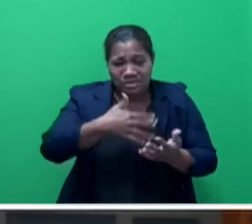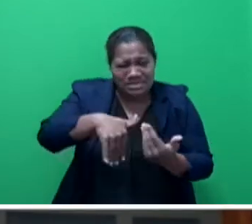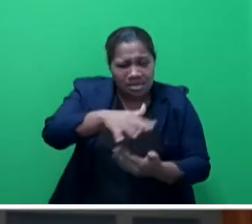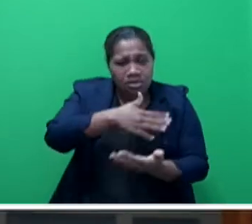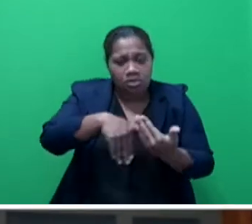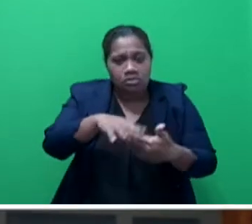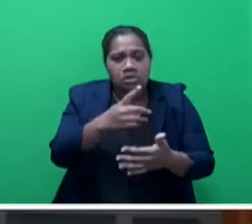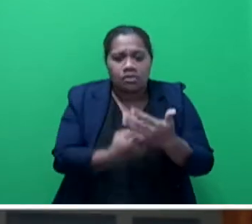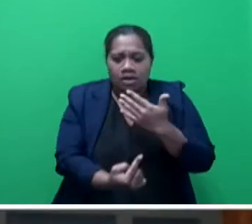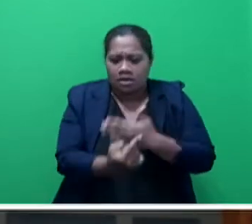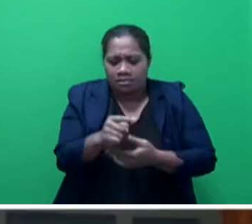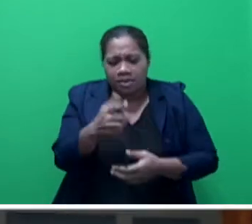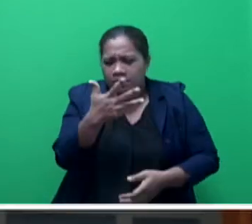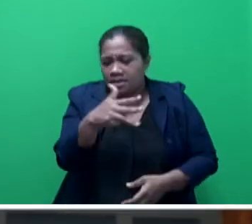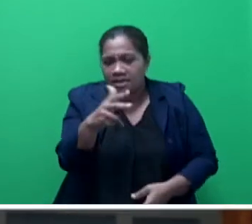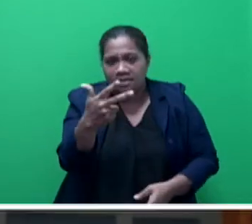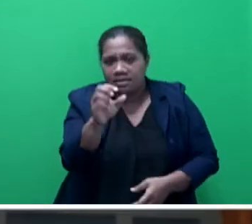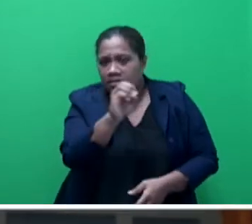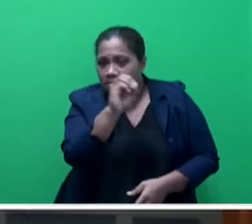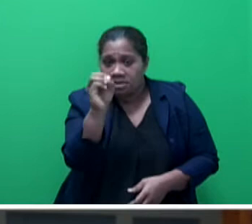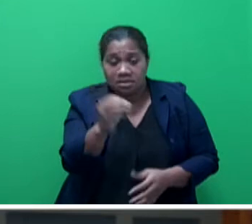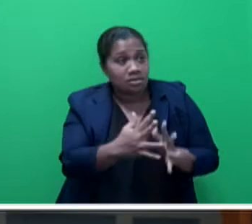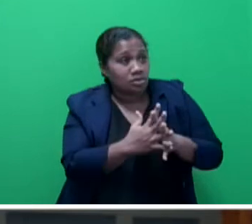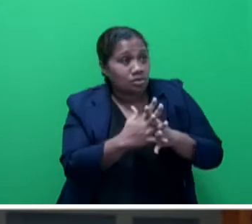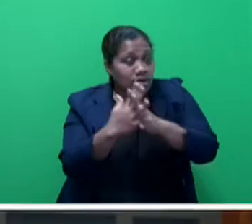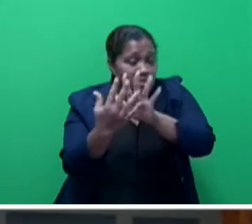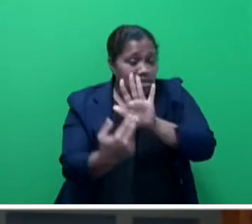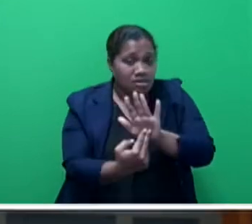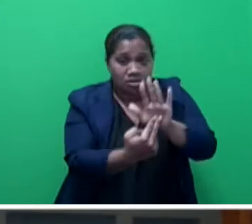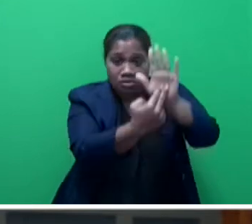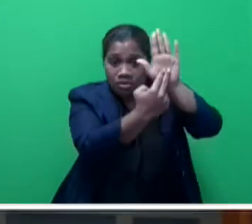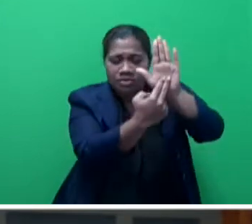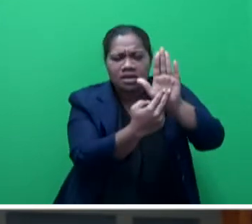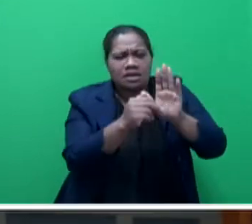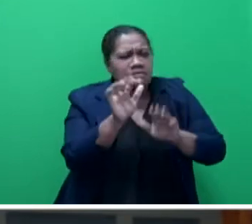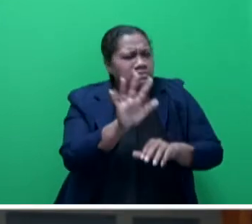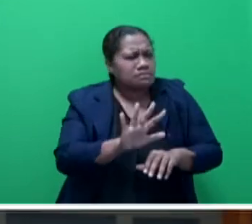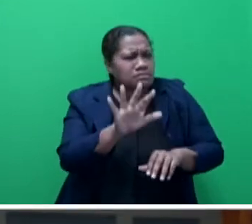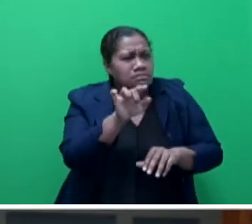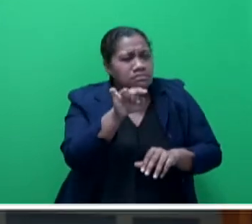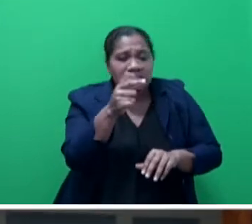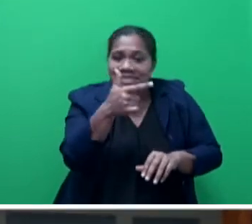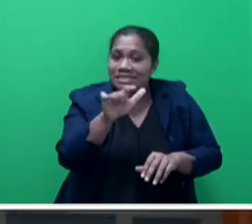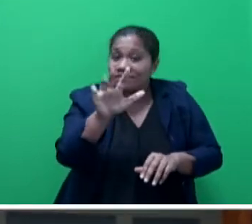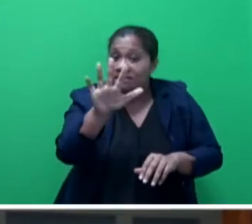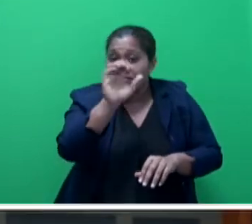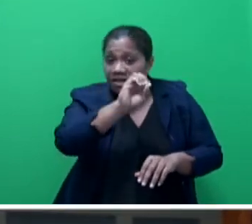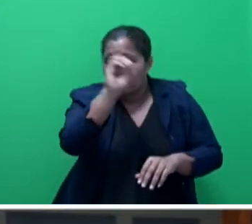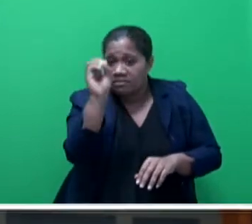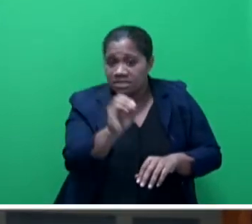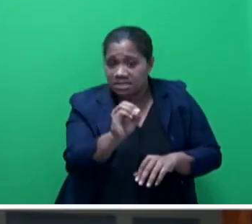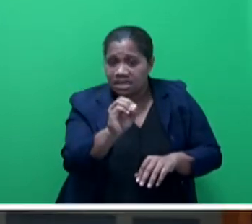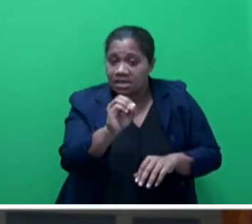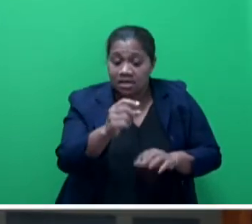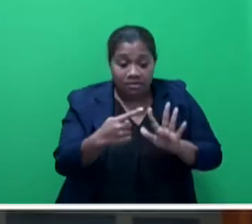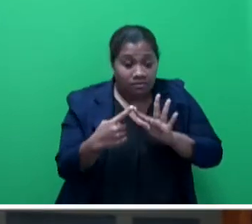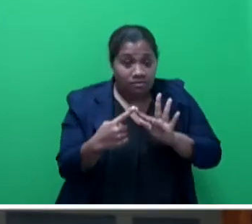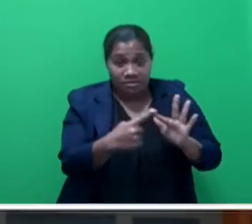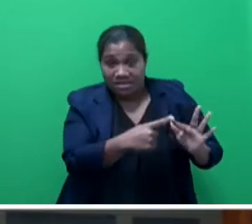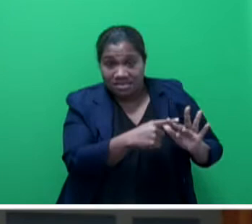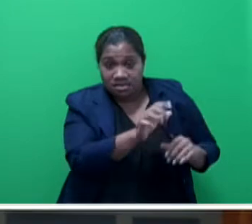98%. And for the Western and Northern Divisions, approximately 75%. And for the Eastern